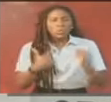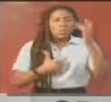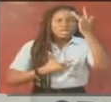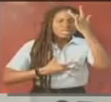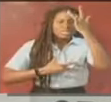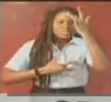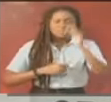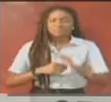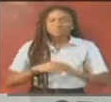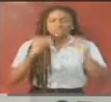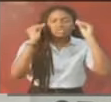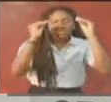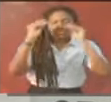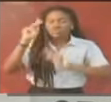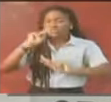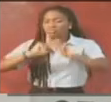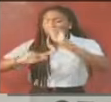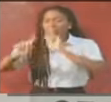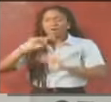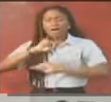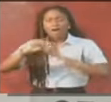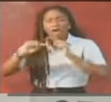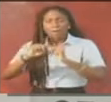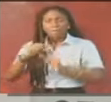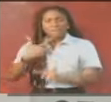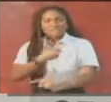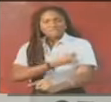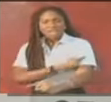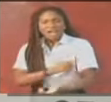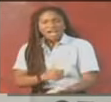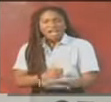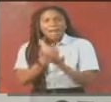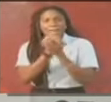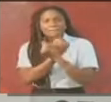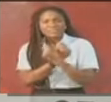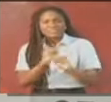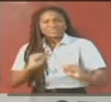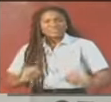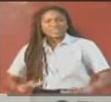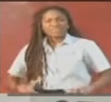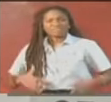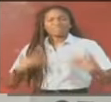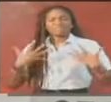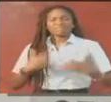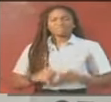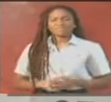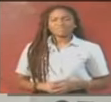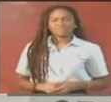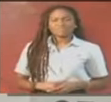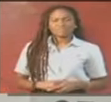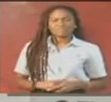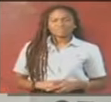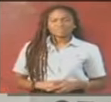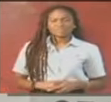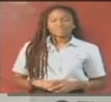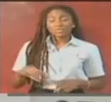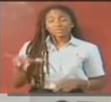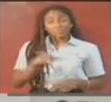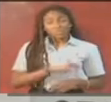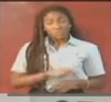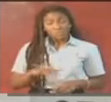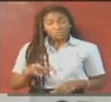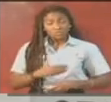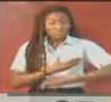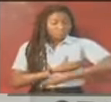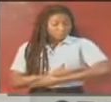saves lives, and to keep the topic on the political agenda. Promote the transition from child immunization to